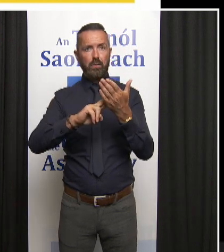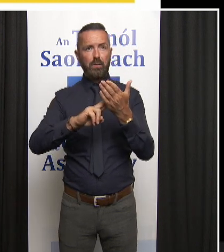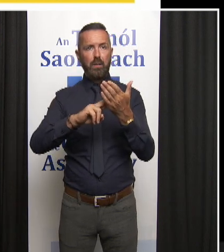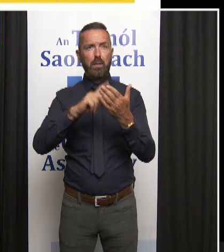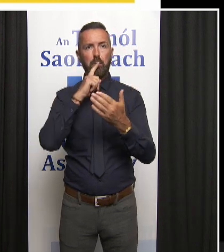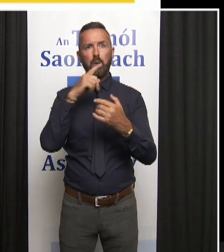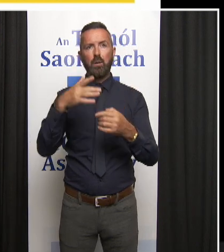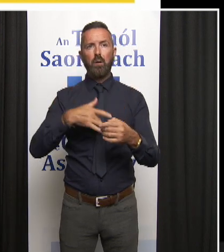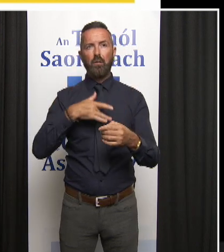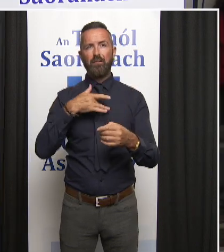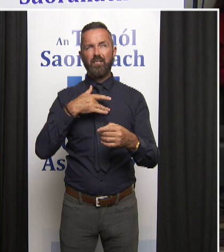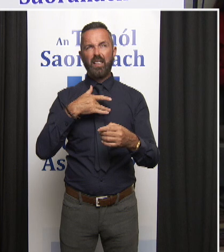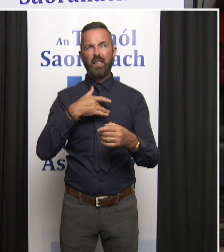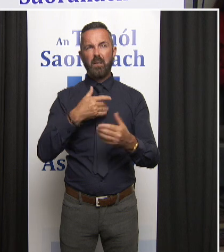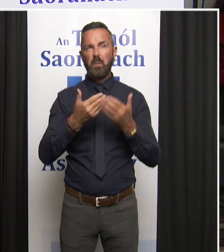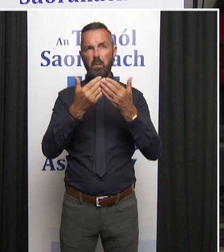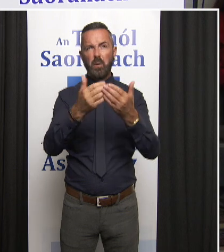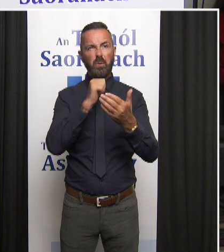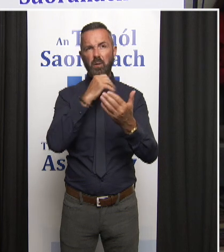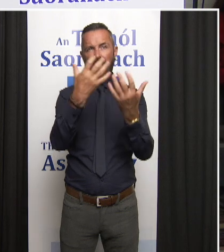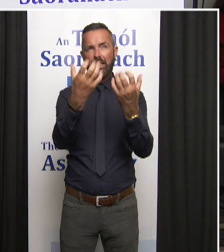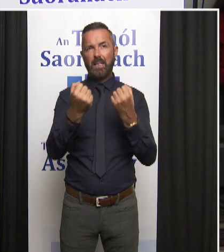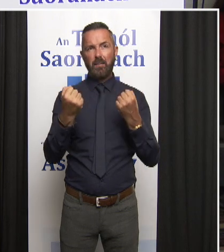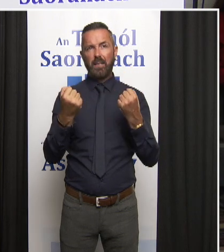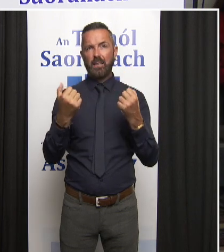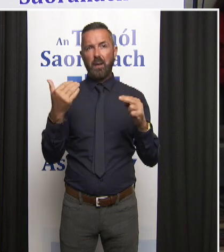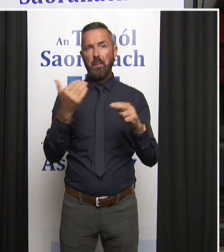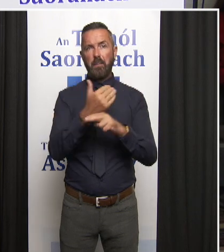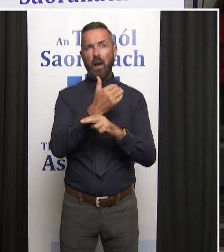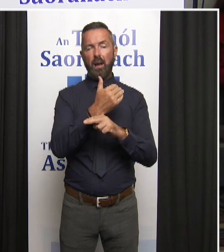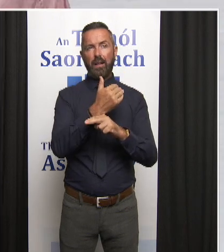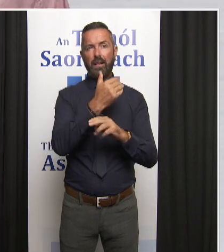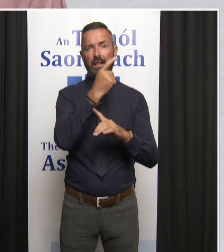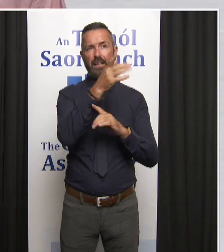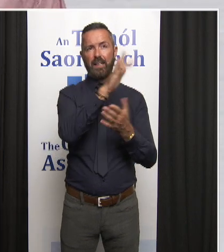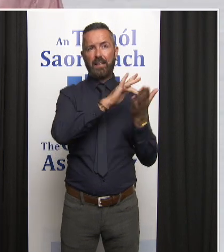by central government. A body this assembly has come to hate, clearly.